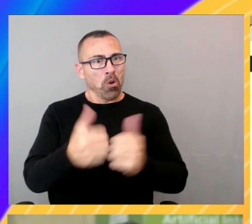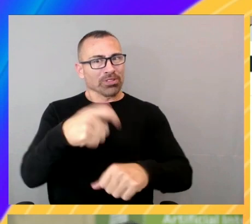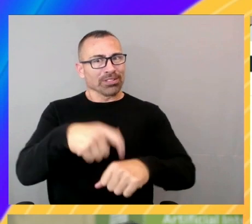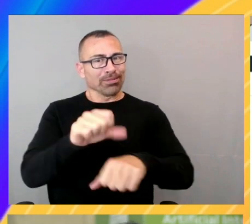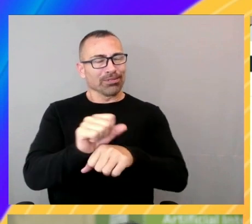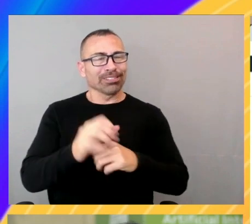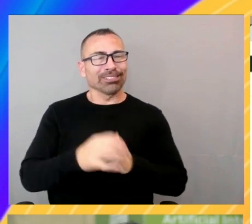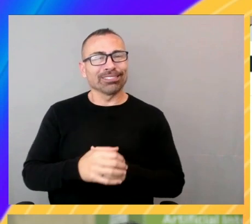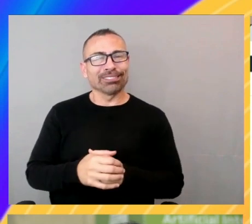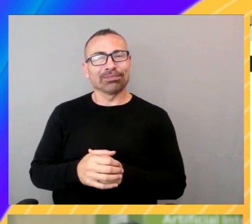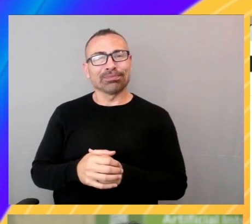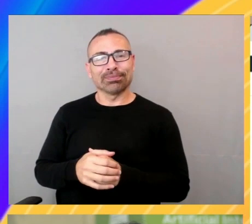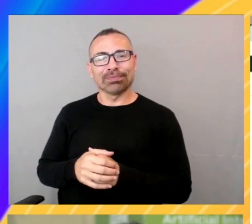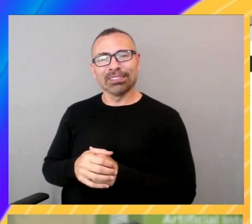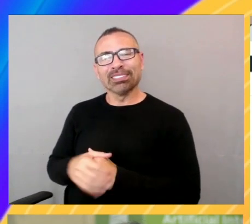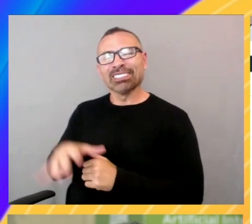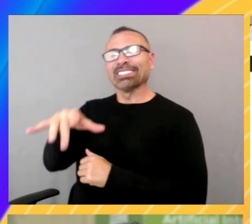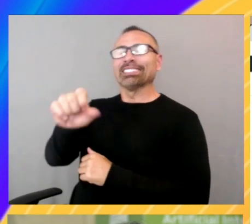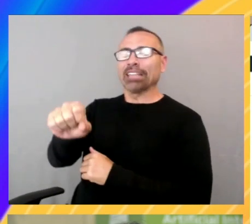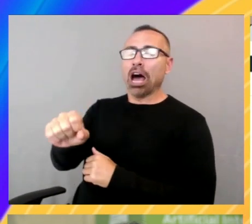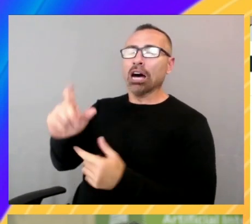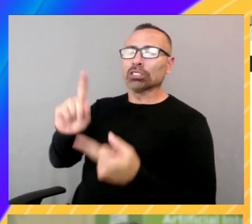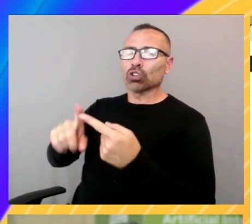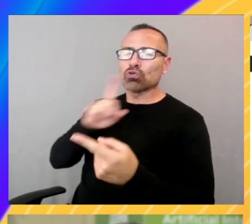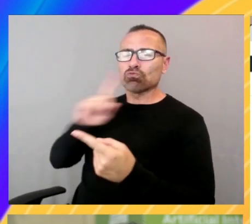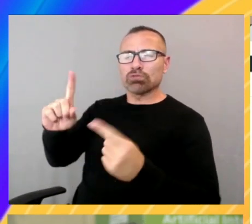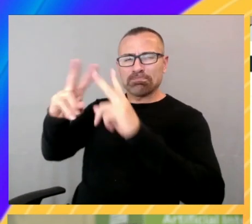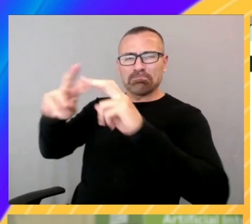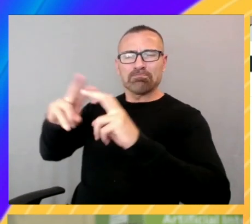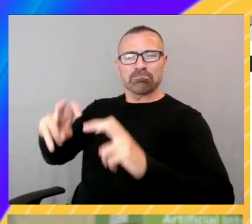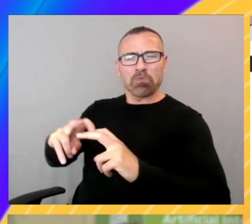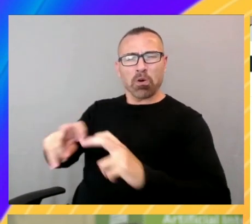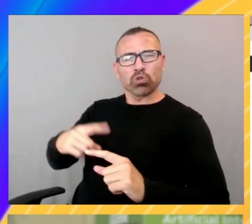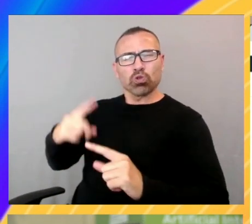really look at it, right? So